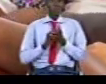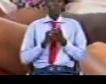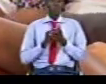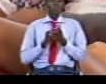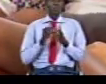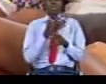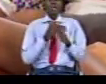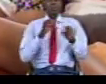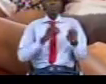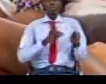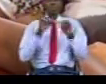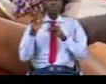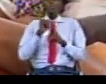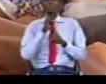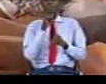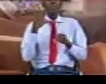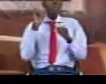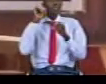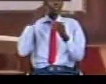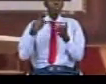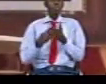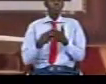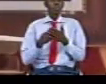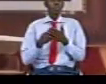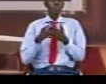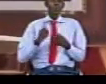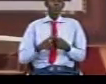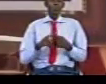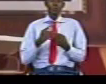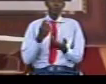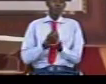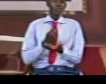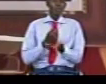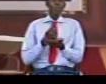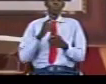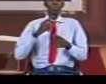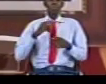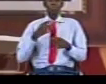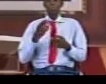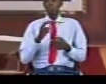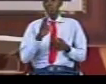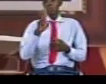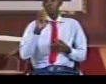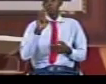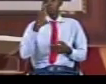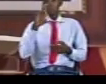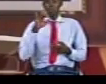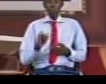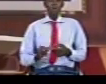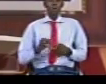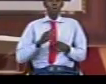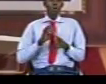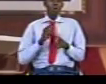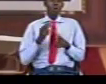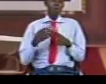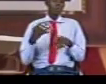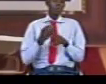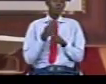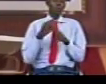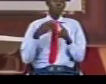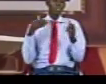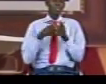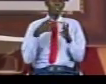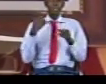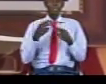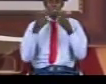not out his money to usury, nor taketh reward against the innocent, he that doeth